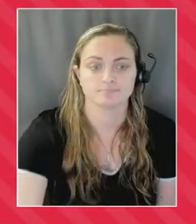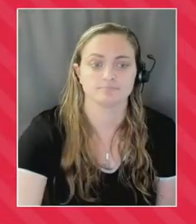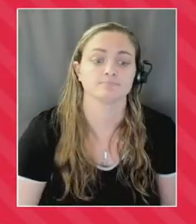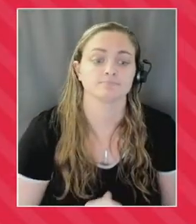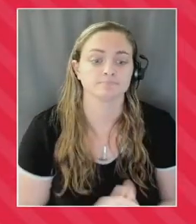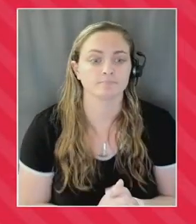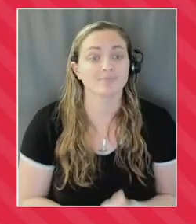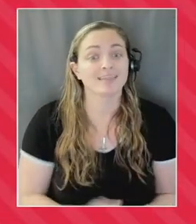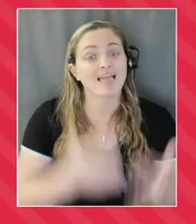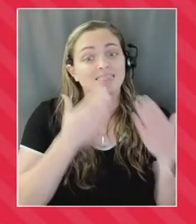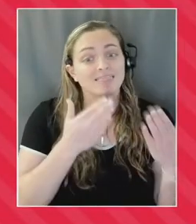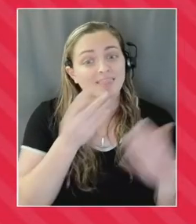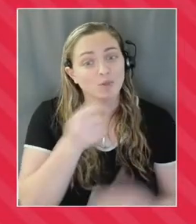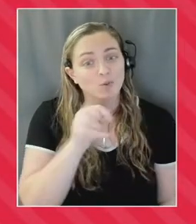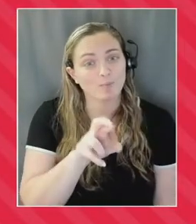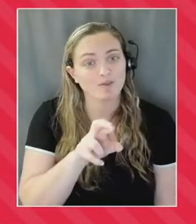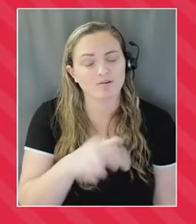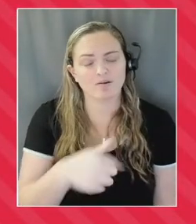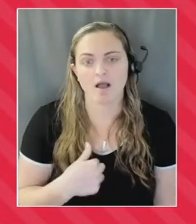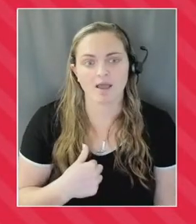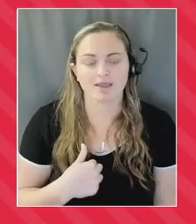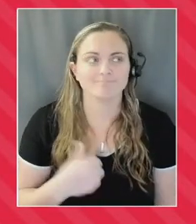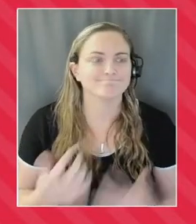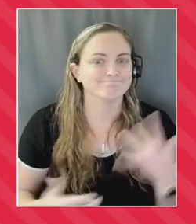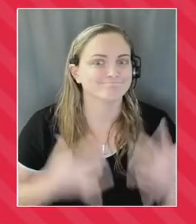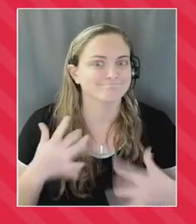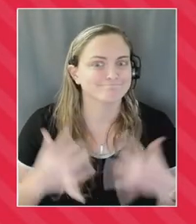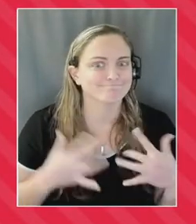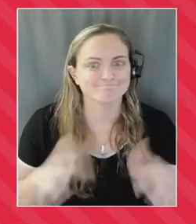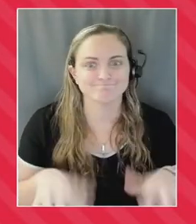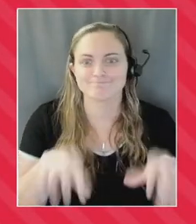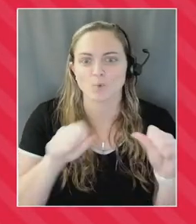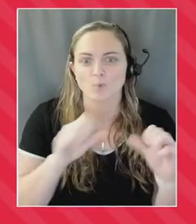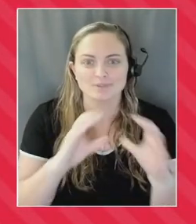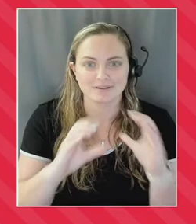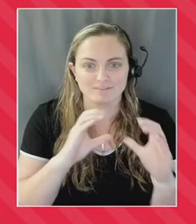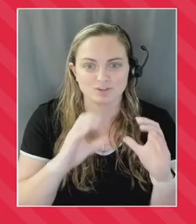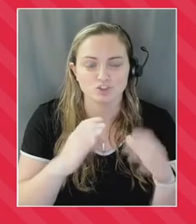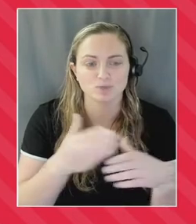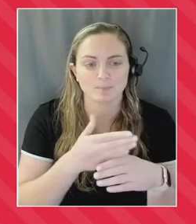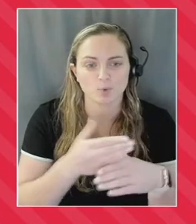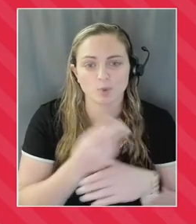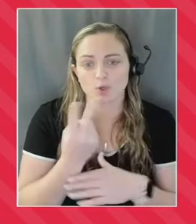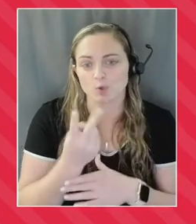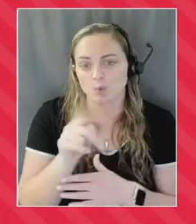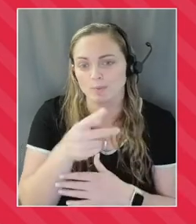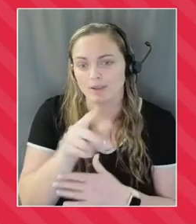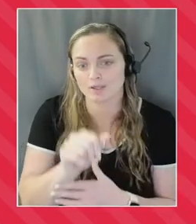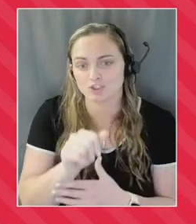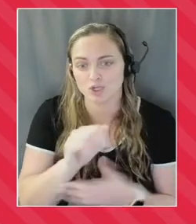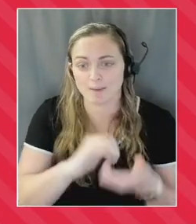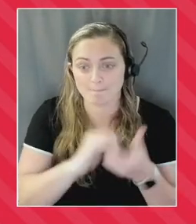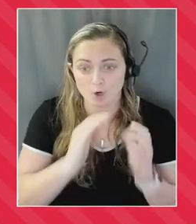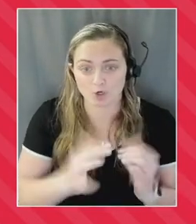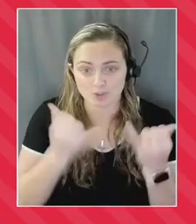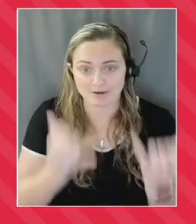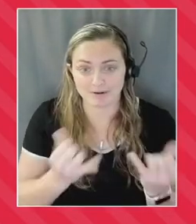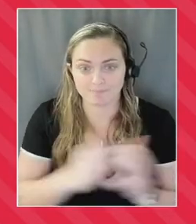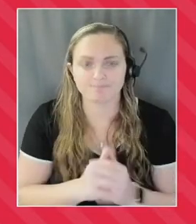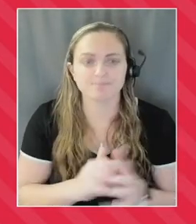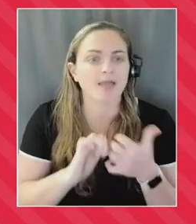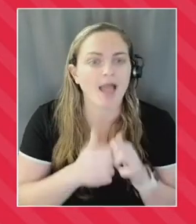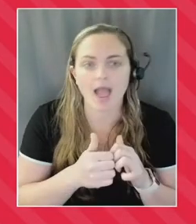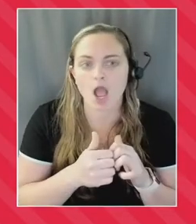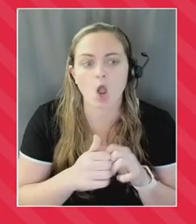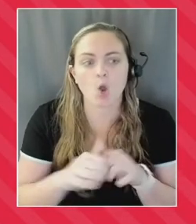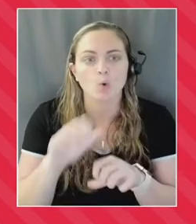Well, thank you, Peter. I am just delighted to host this conversation between two PHA partners today about how they are